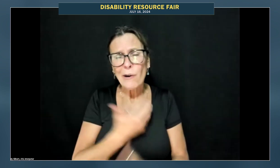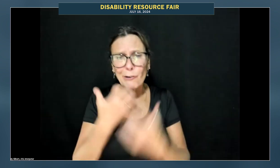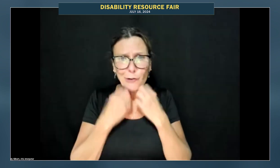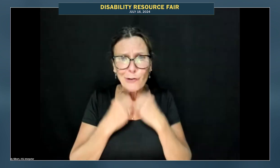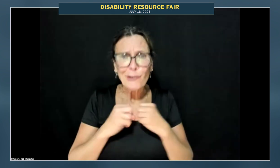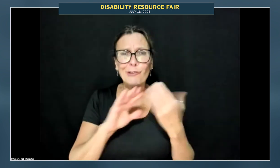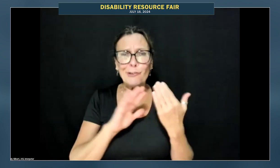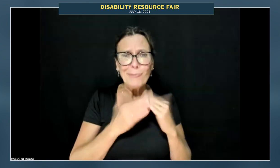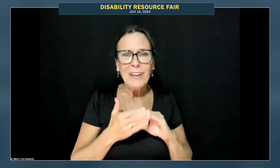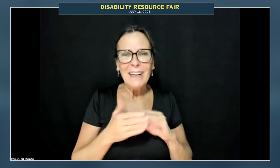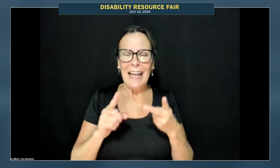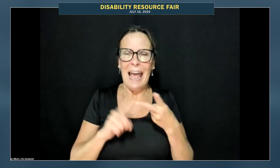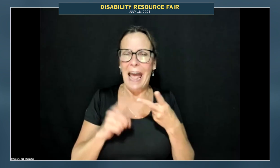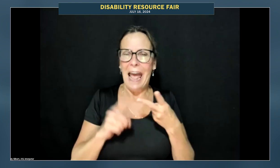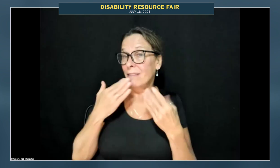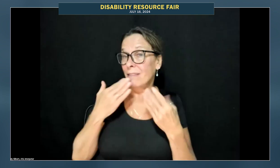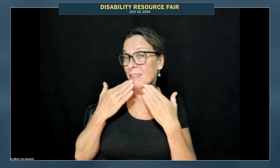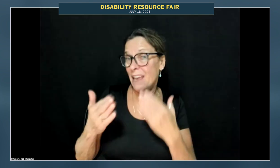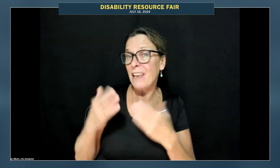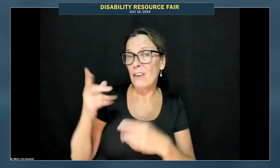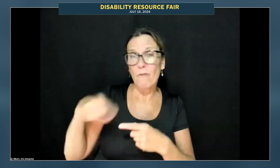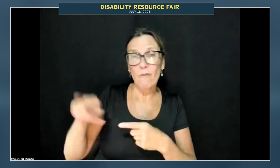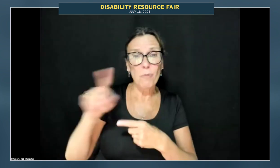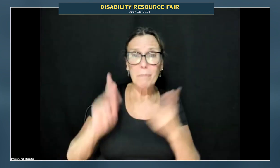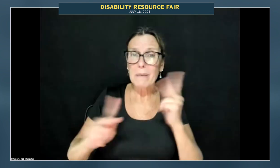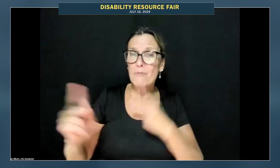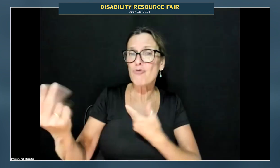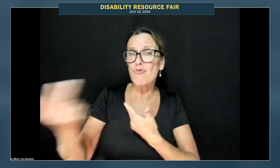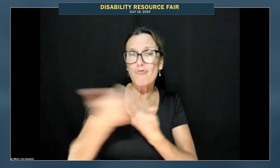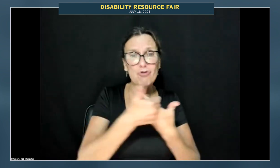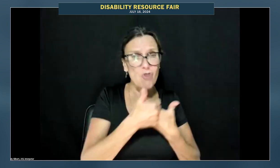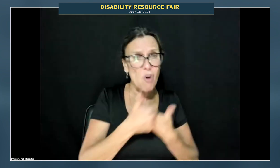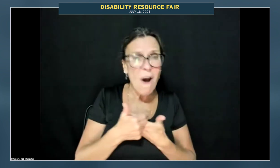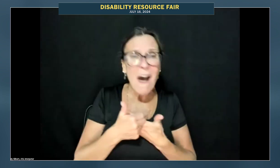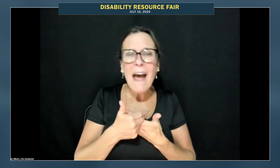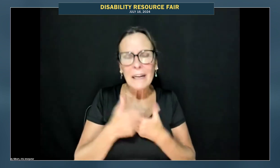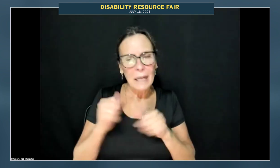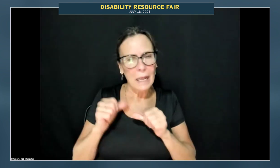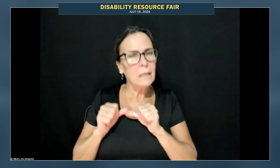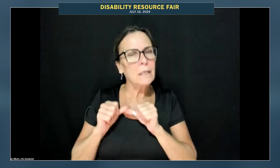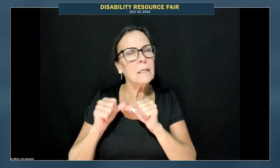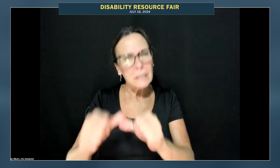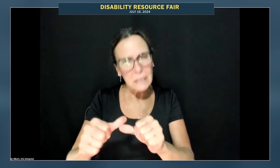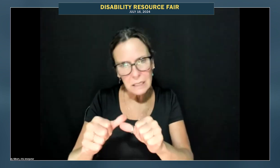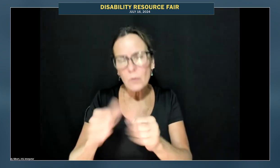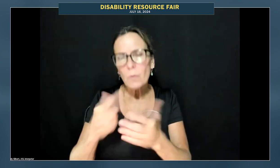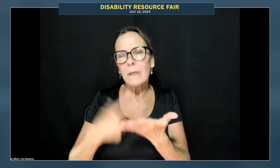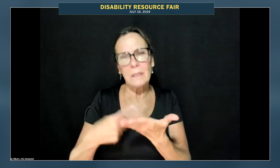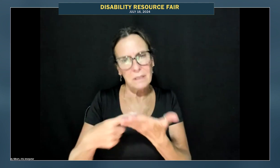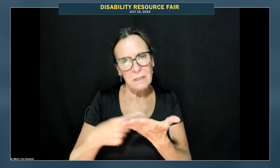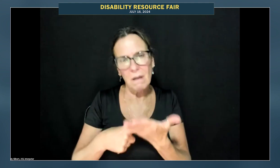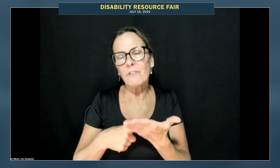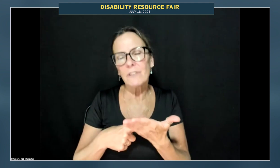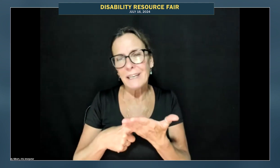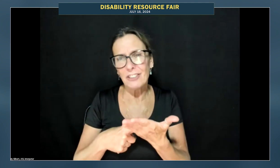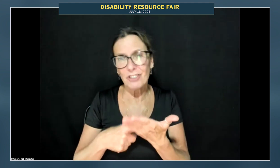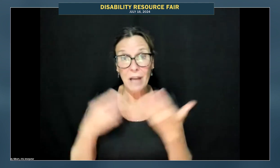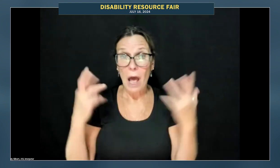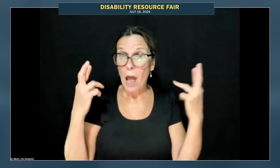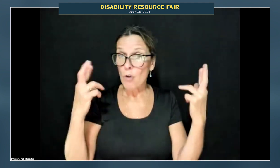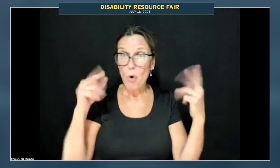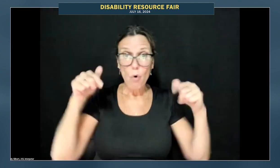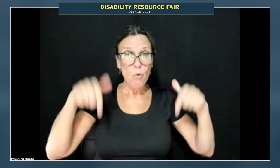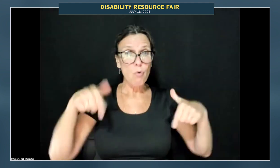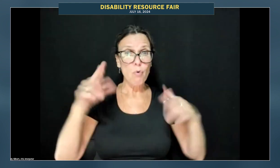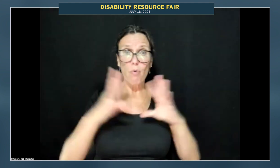And thank you so much for the folks who attended and are continuing this conversation. And I hope everyone found this useful